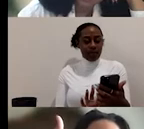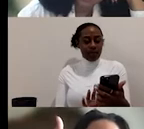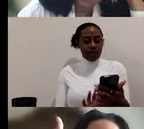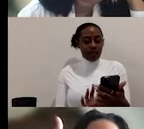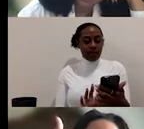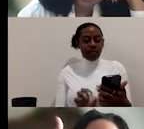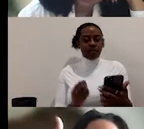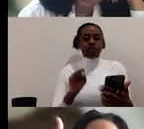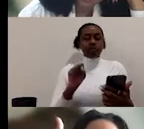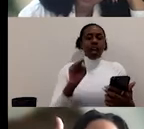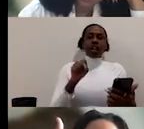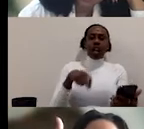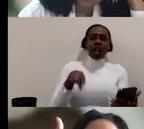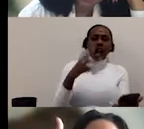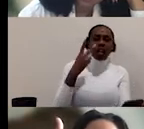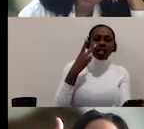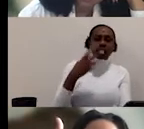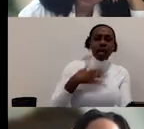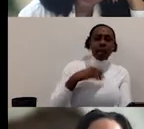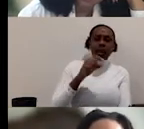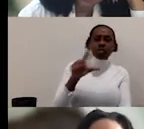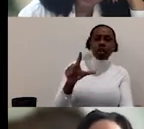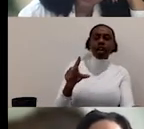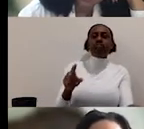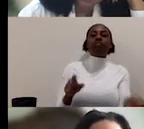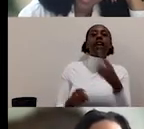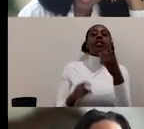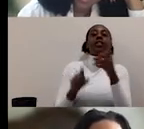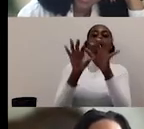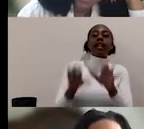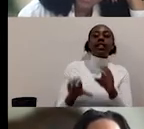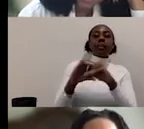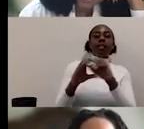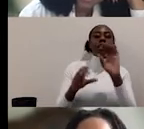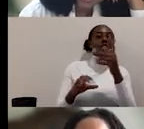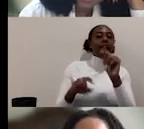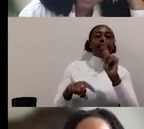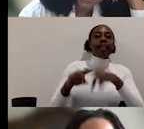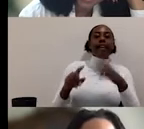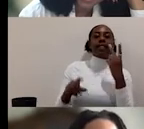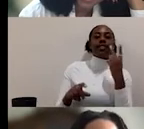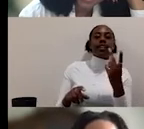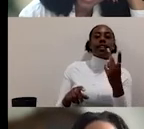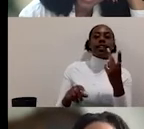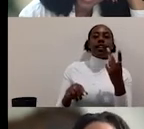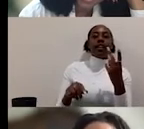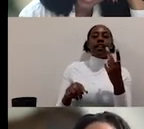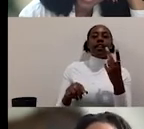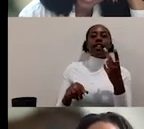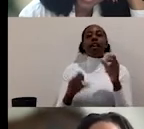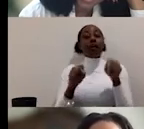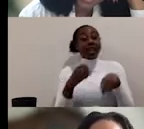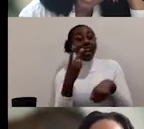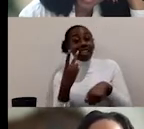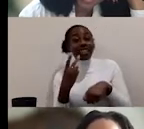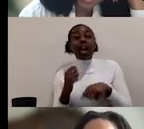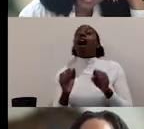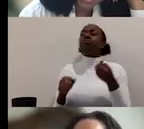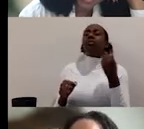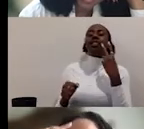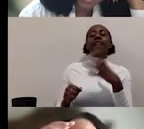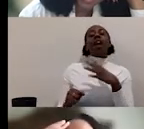Can yes, somebody say I can't see anybody? We can see your screen. We can see it. Okay, great, thank you. All right.